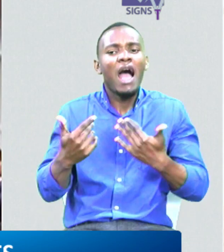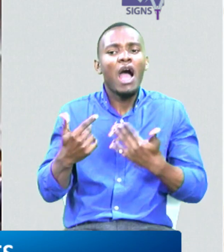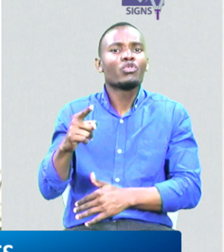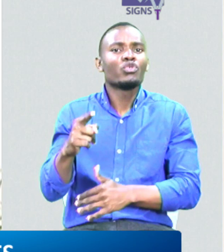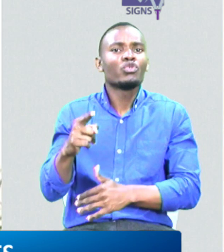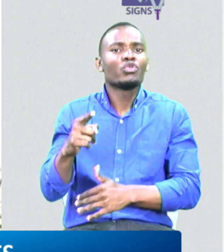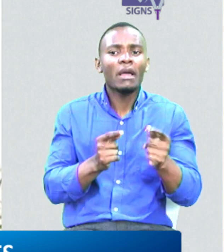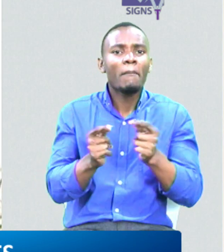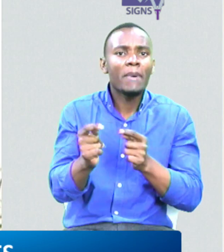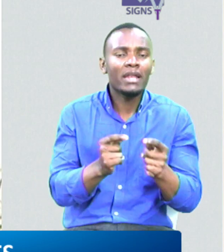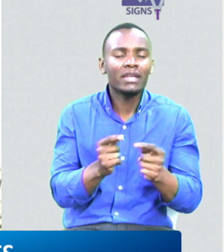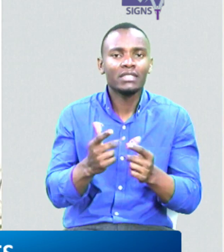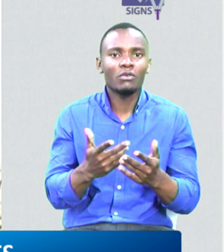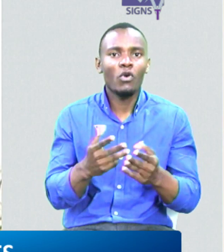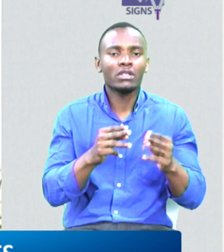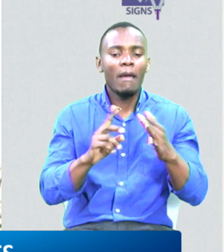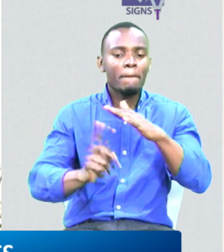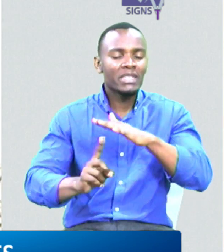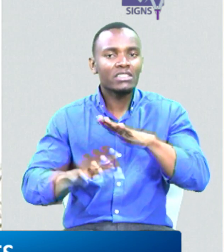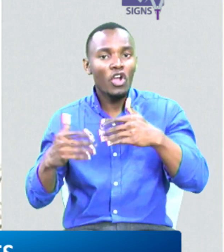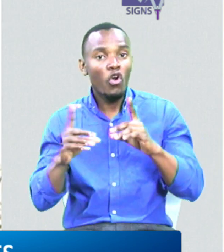The moment I know more than